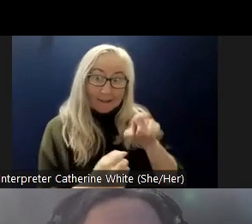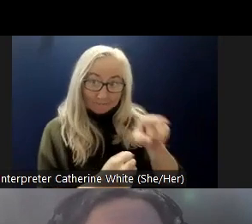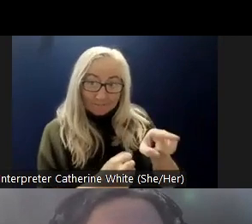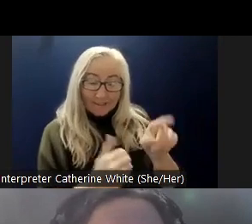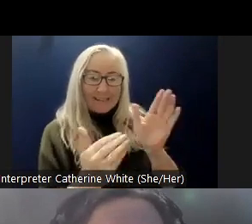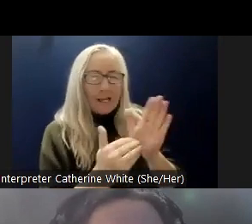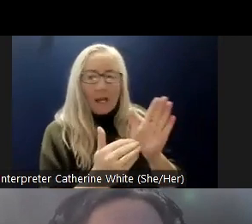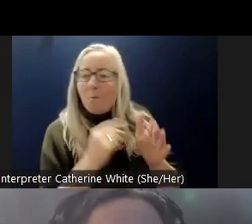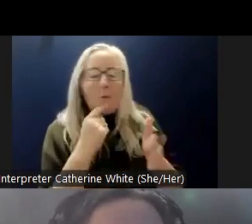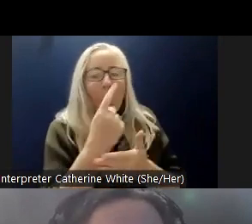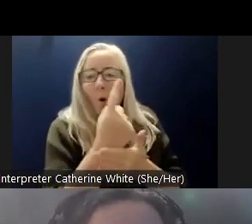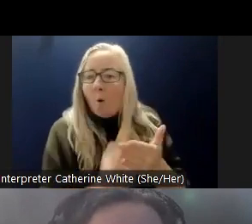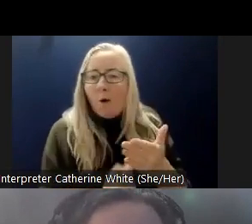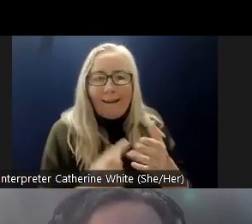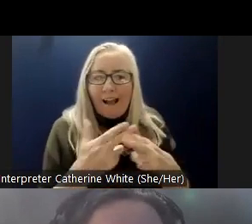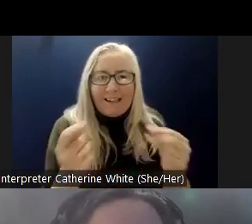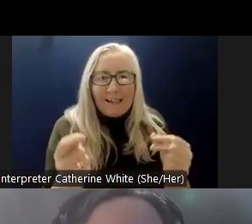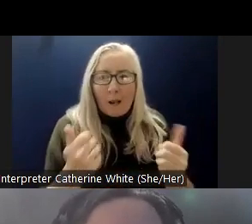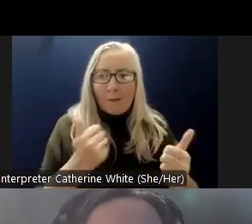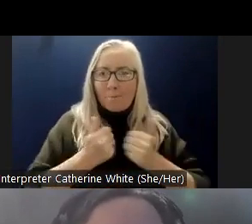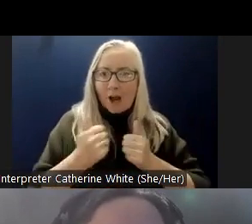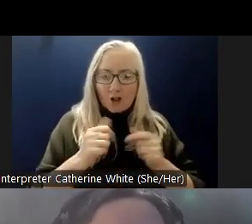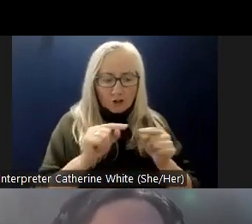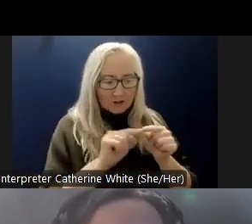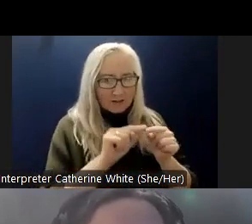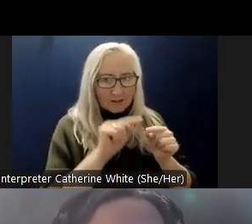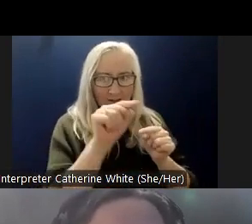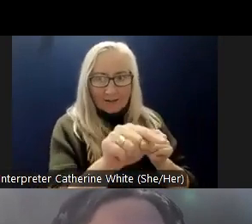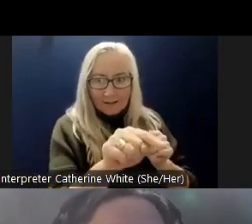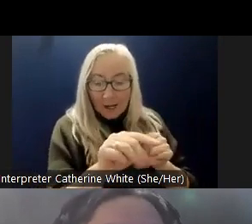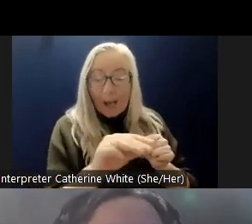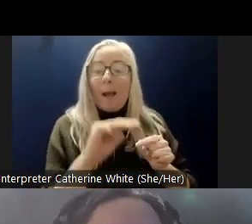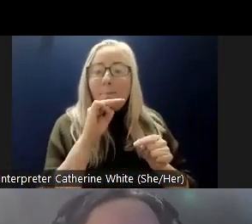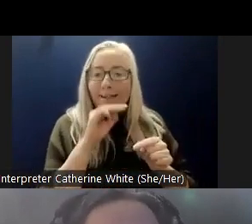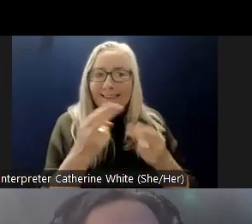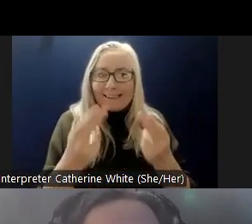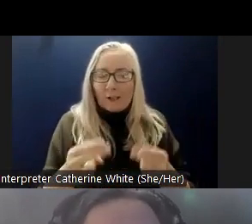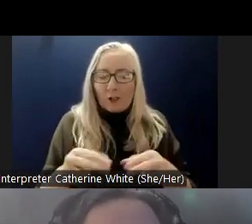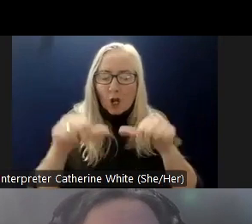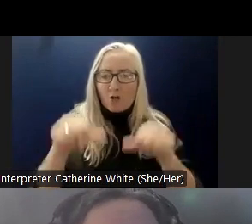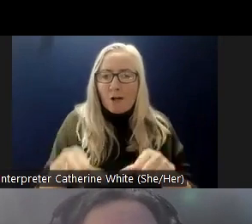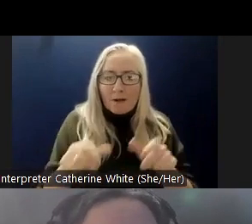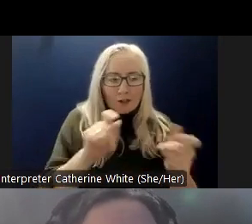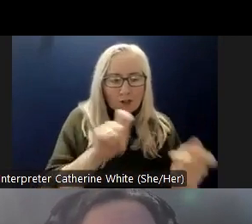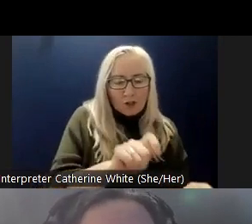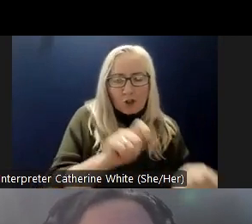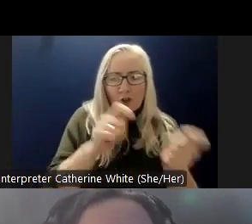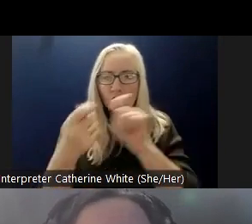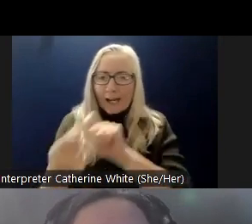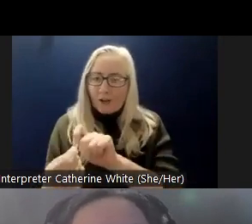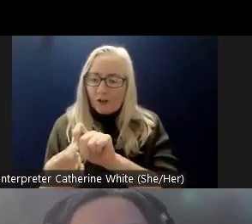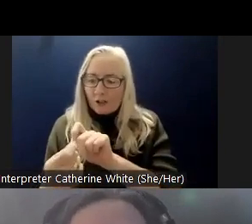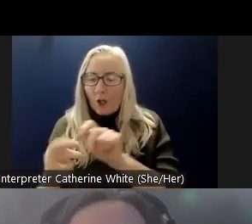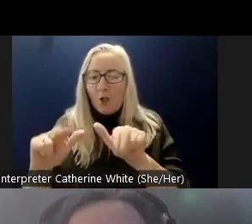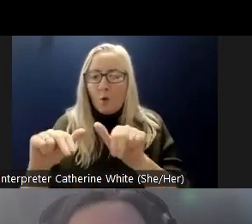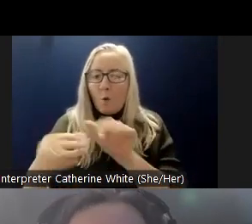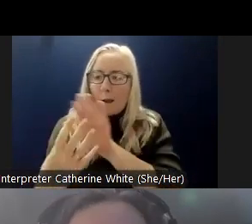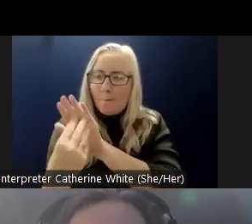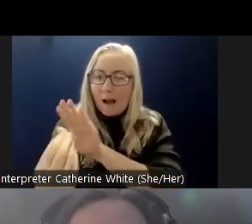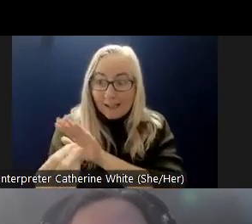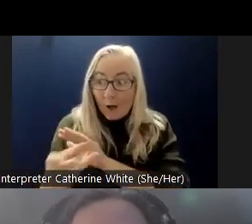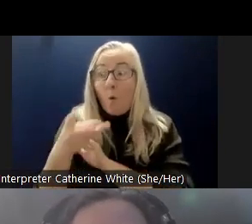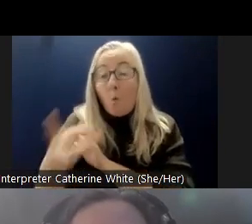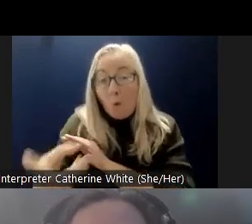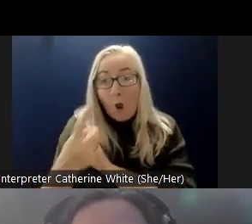that's only until March, at which time there needs to be agreement on changeover to a new model, which will look different